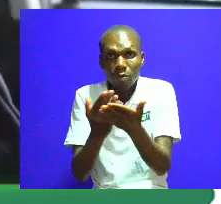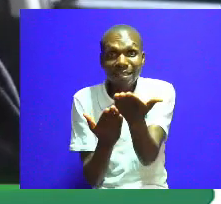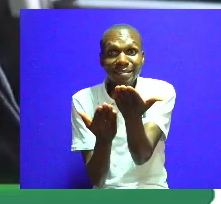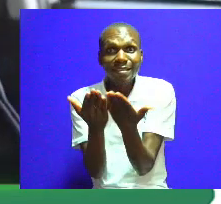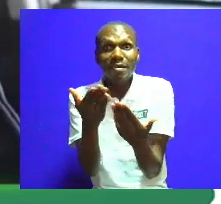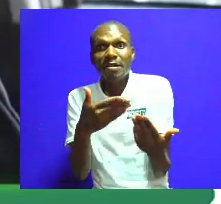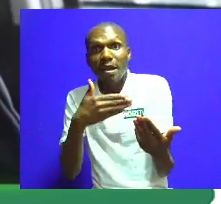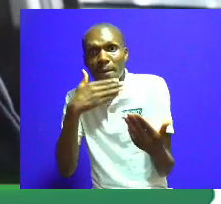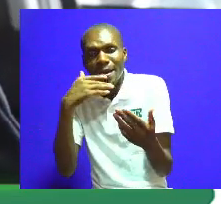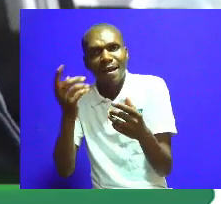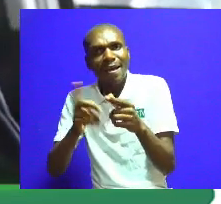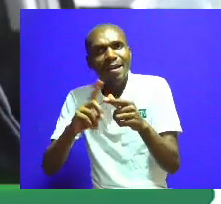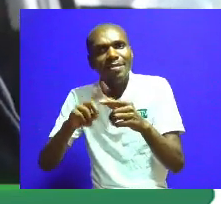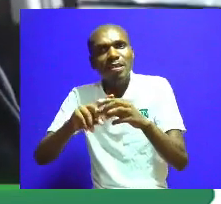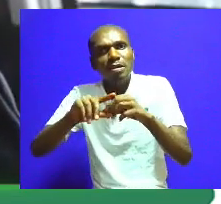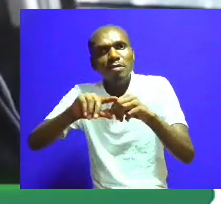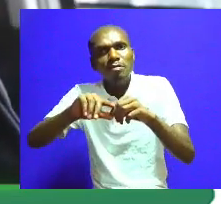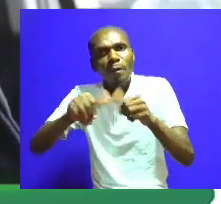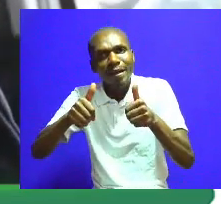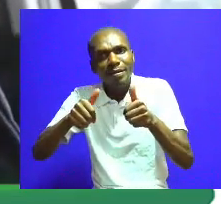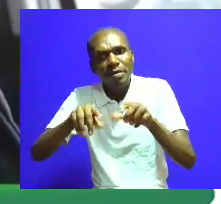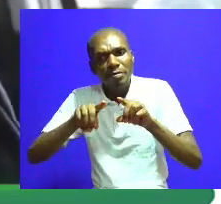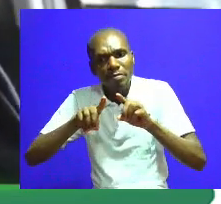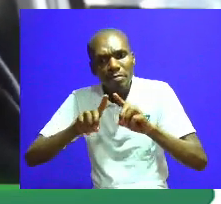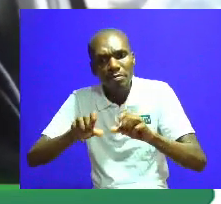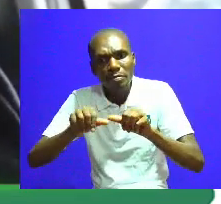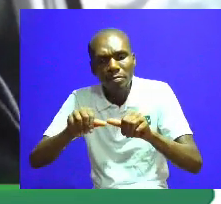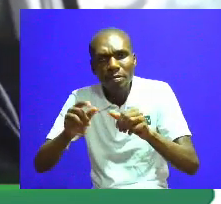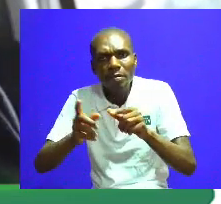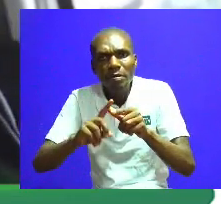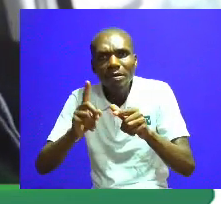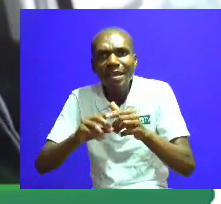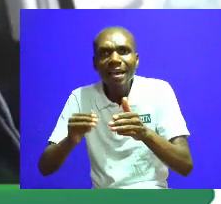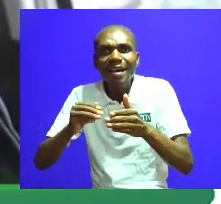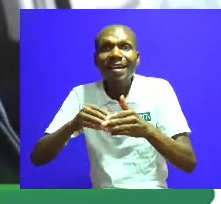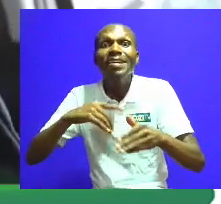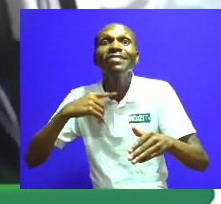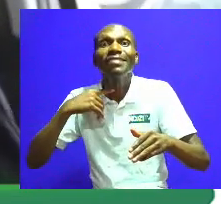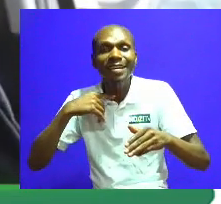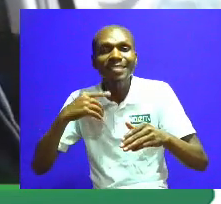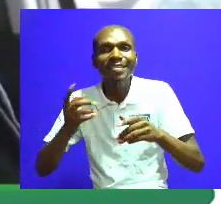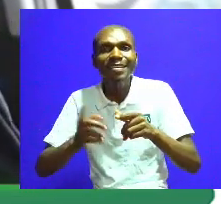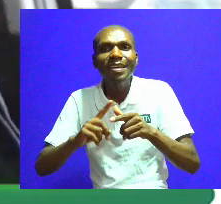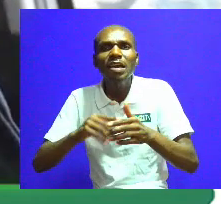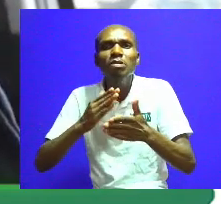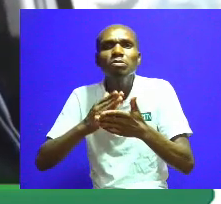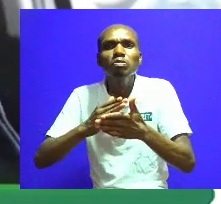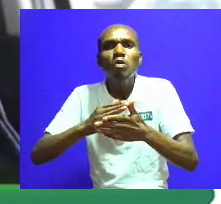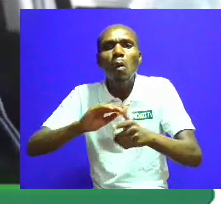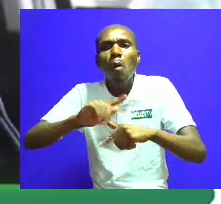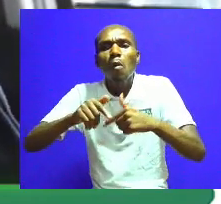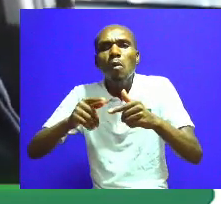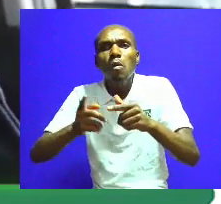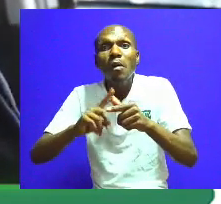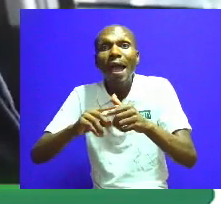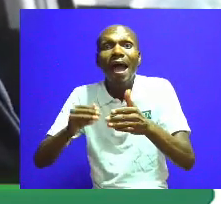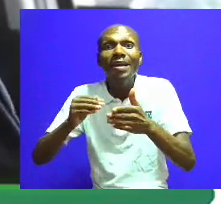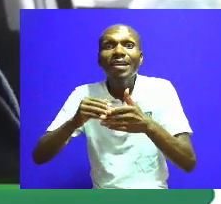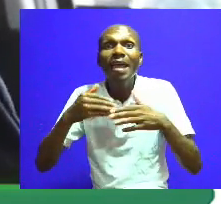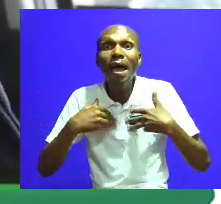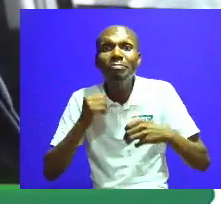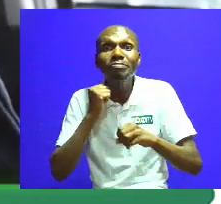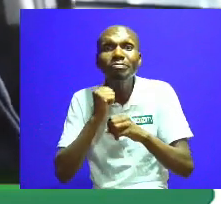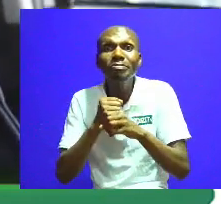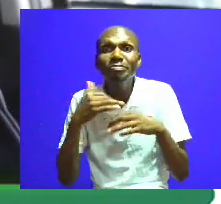It was very silent all the way, no hiccups at all. And it's nice just to know that we've come all the way and not have had to do